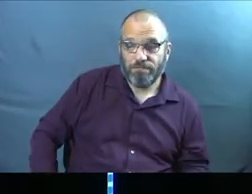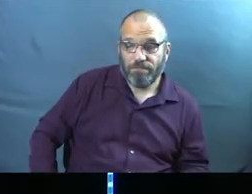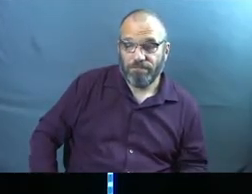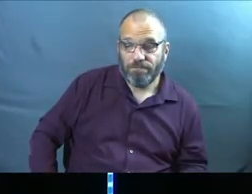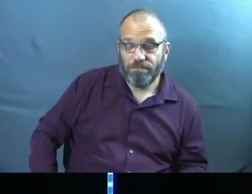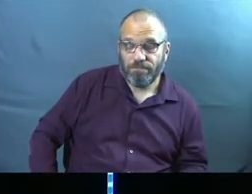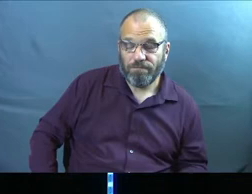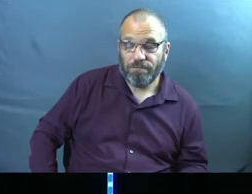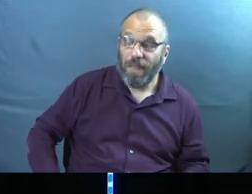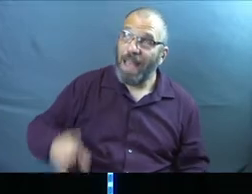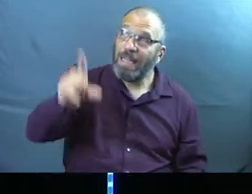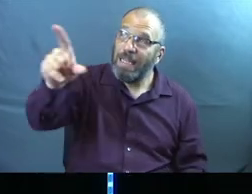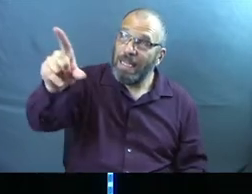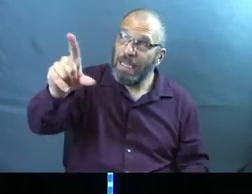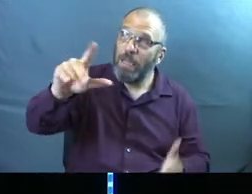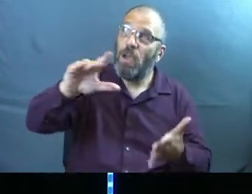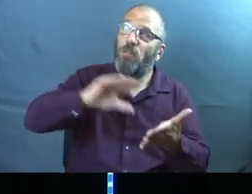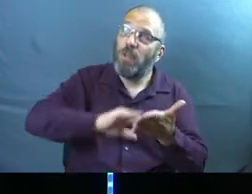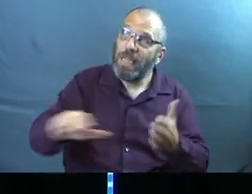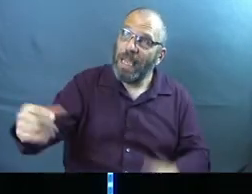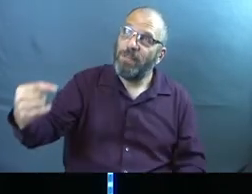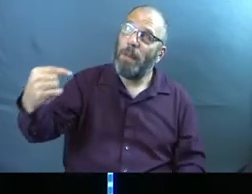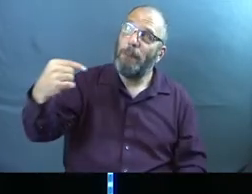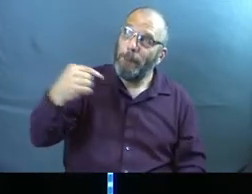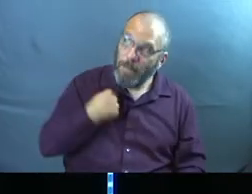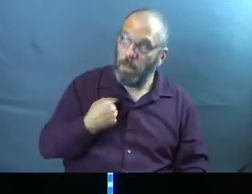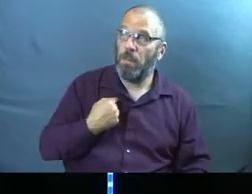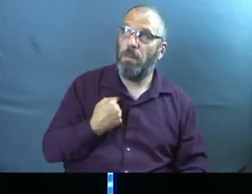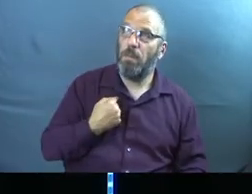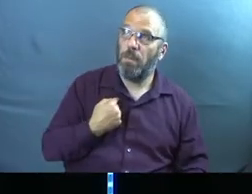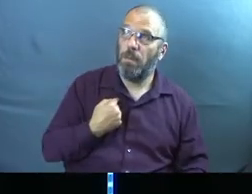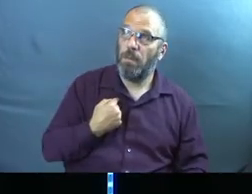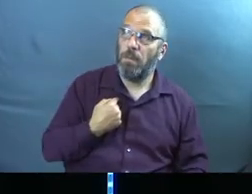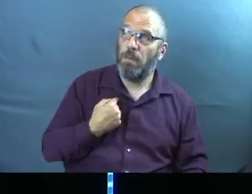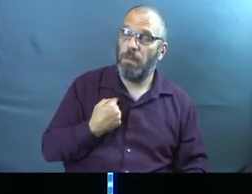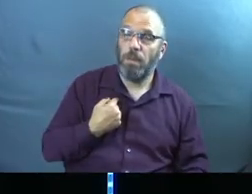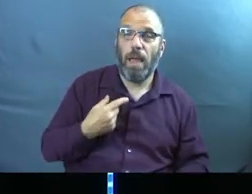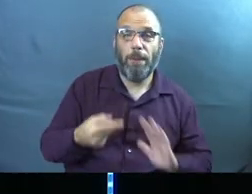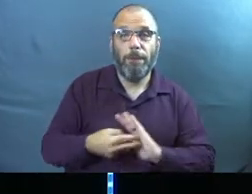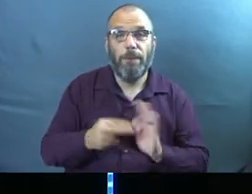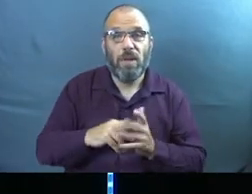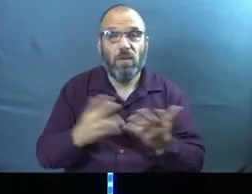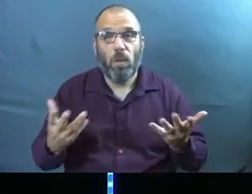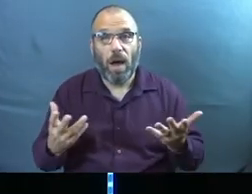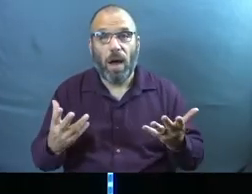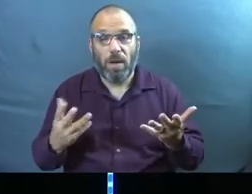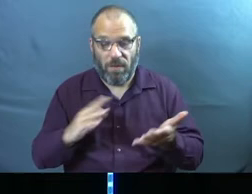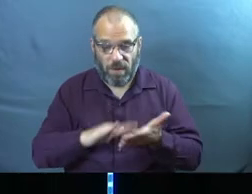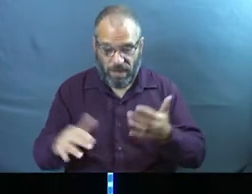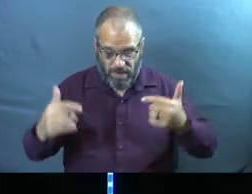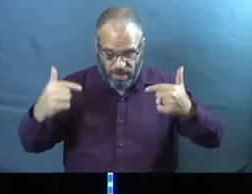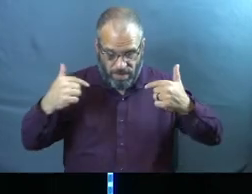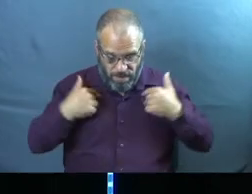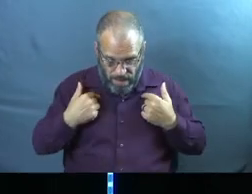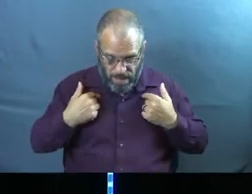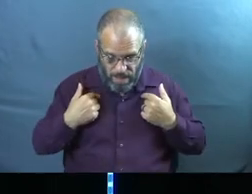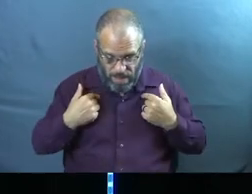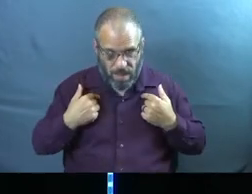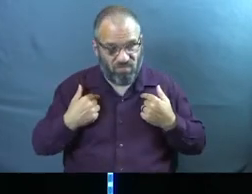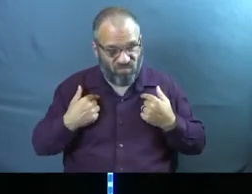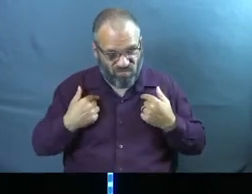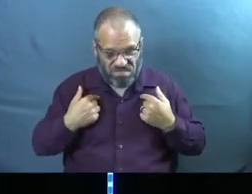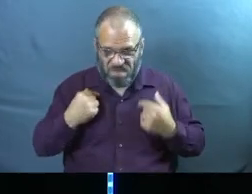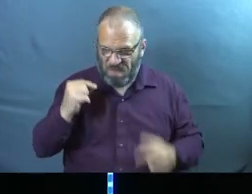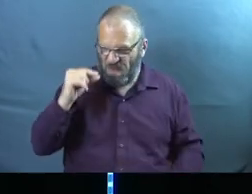And he says he forgives me. And that means me forgiving me is a